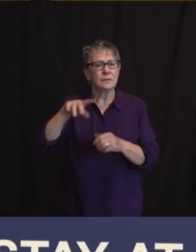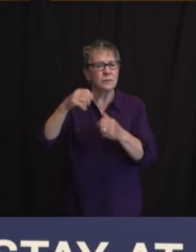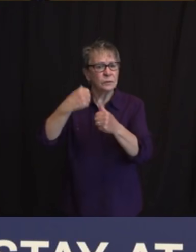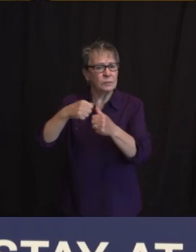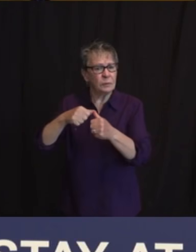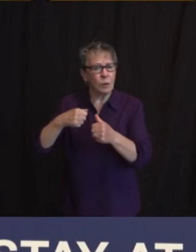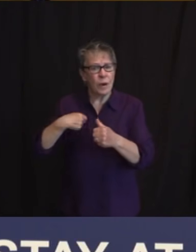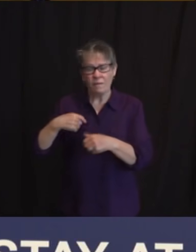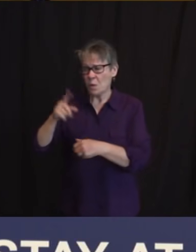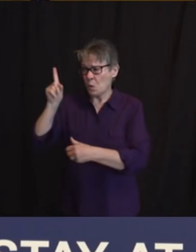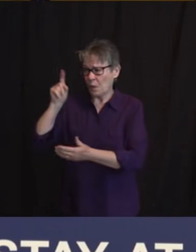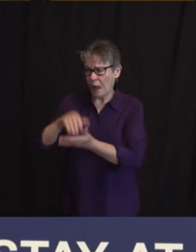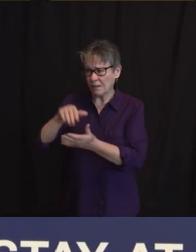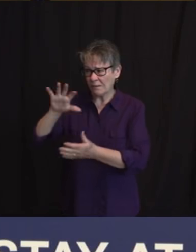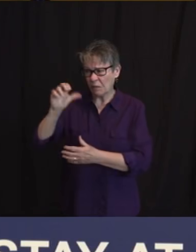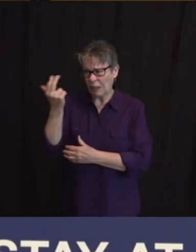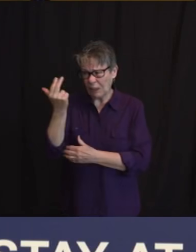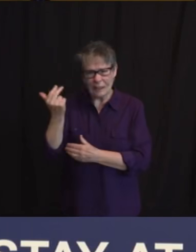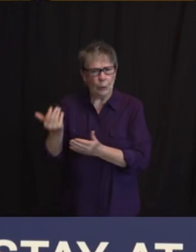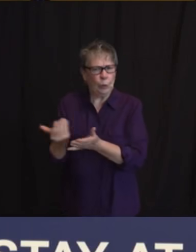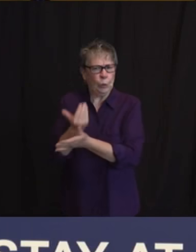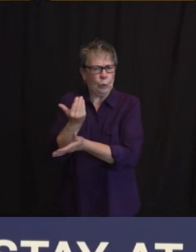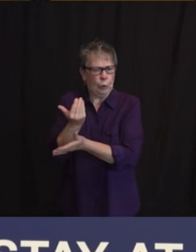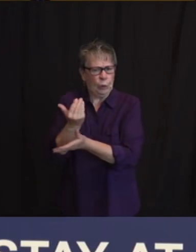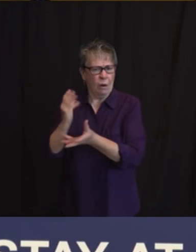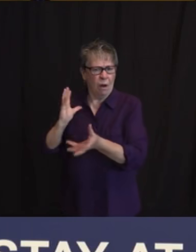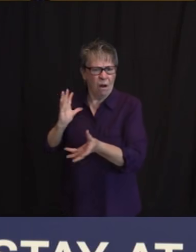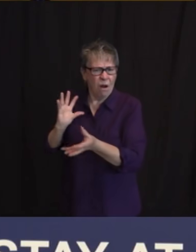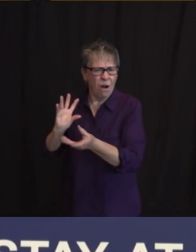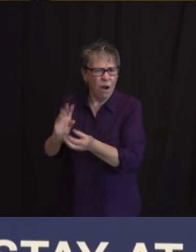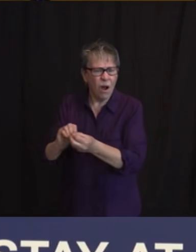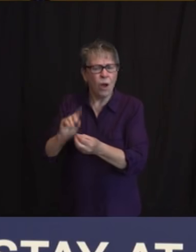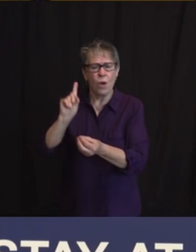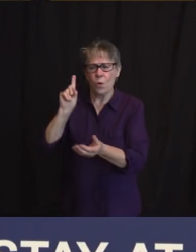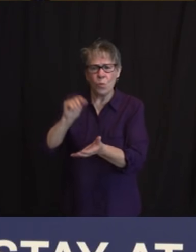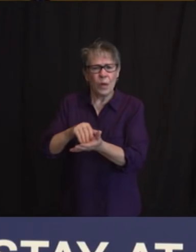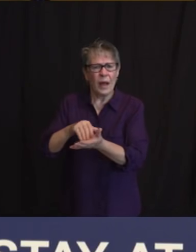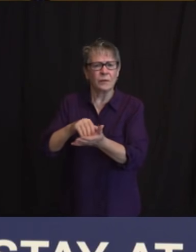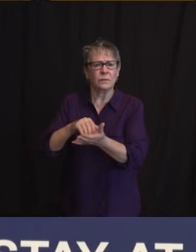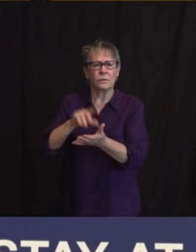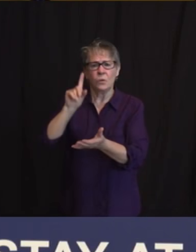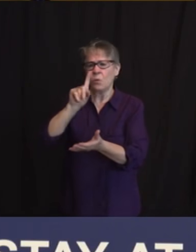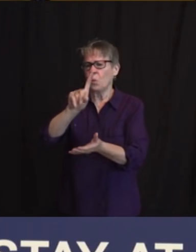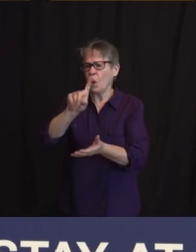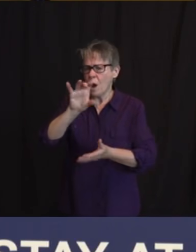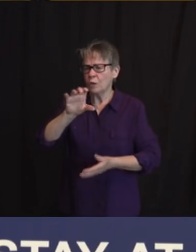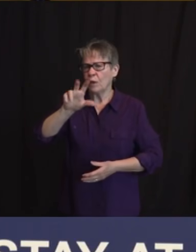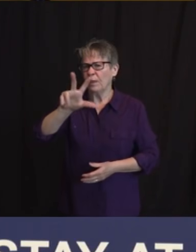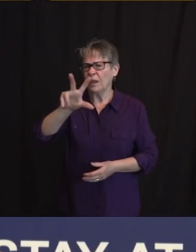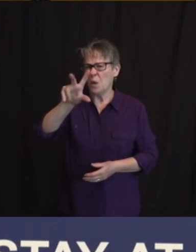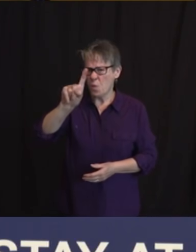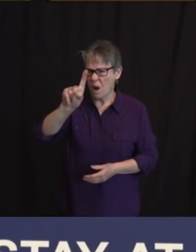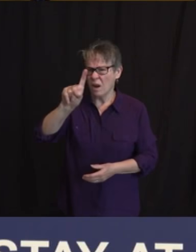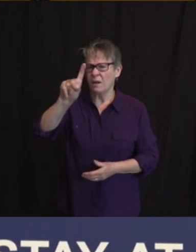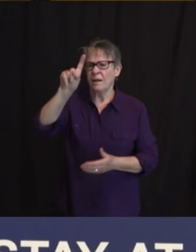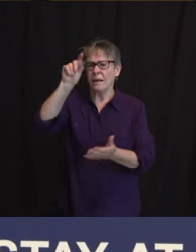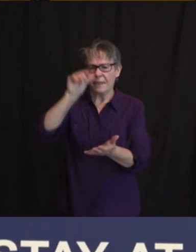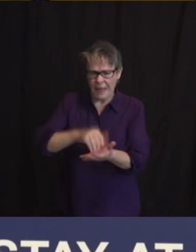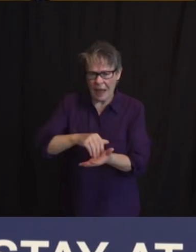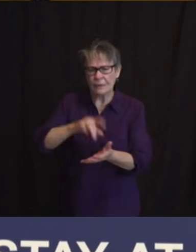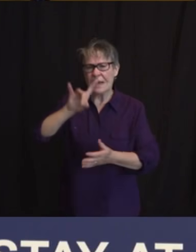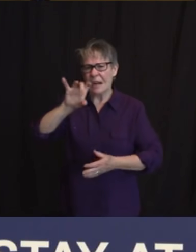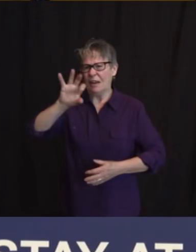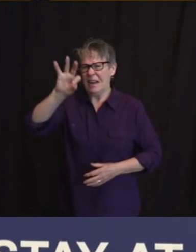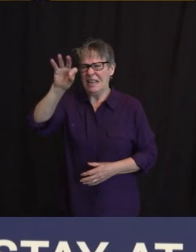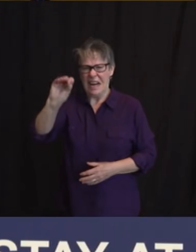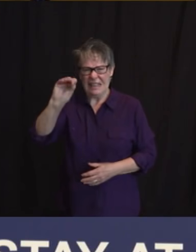are on ventilators. The governor reviewed the new case and death report reported today. So in terms of deaths, I will report the